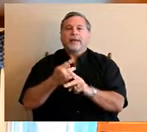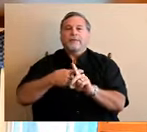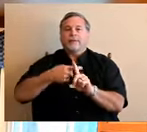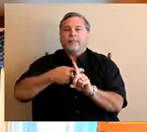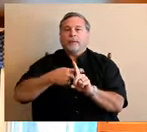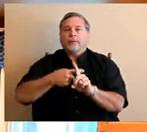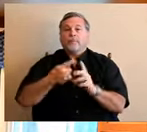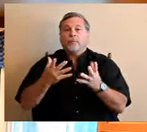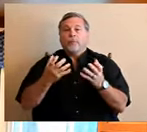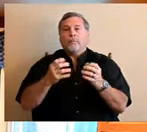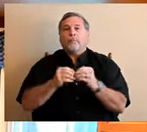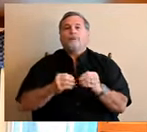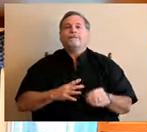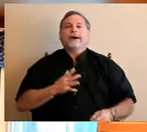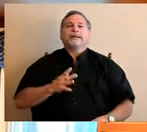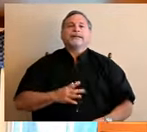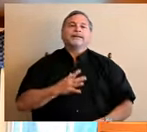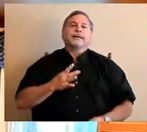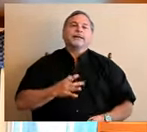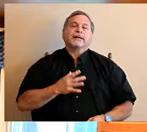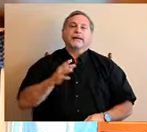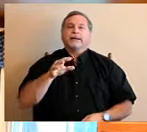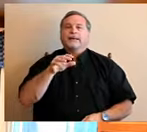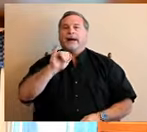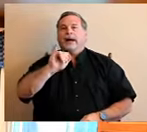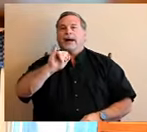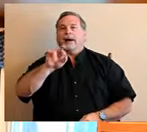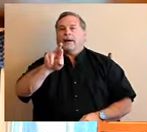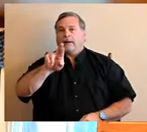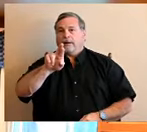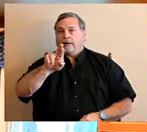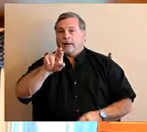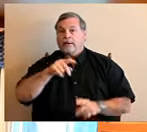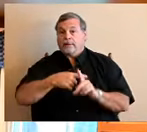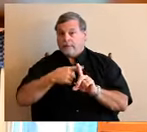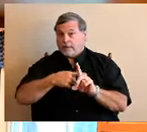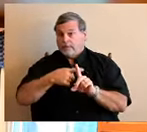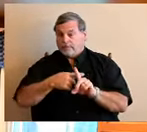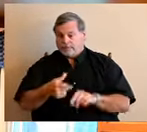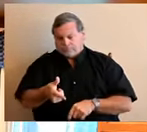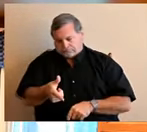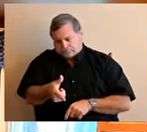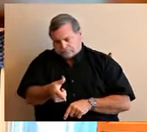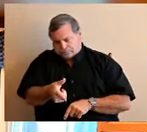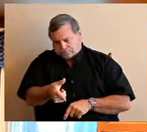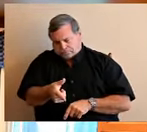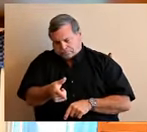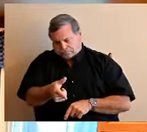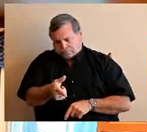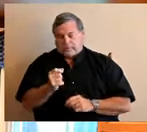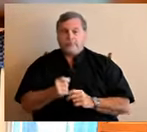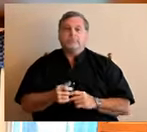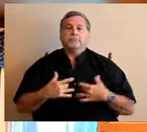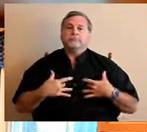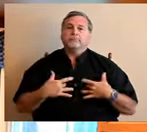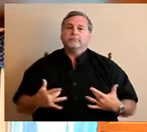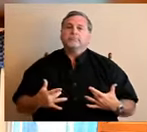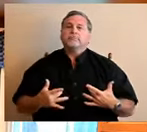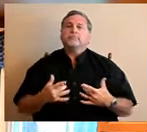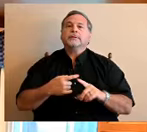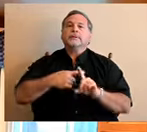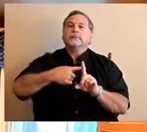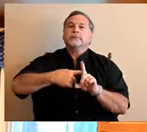get a little fancier, these are infrared thermometers, and you point them at the surface, point them at the outside of the meat, point them